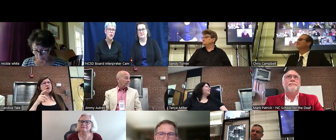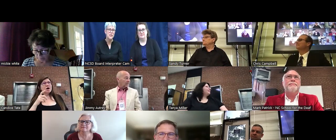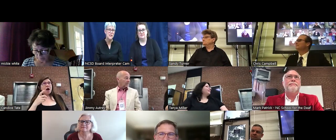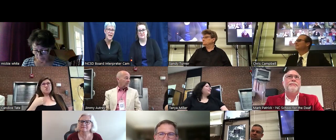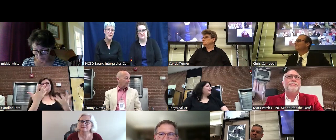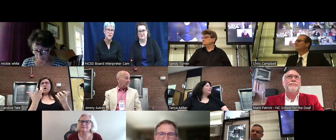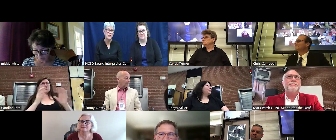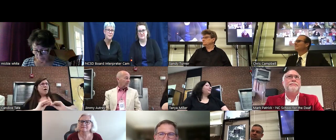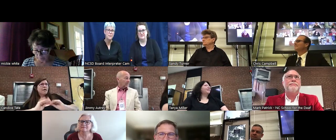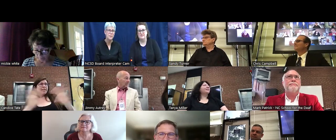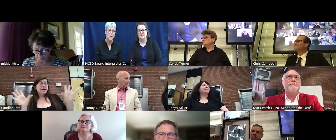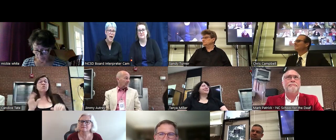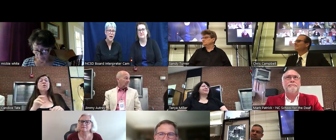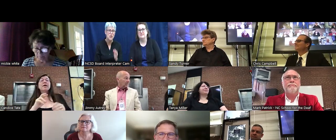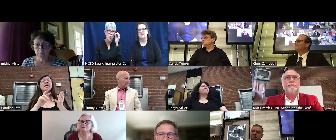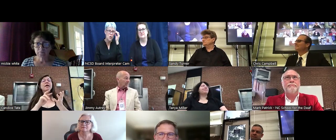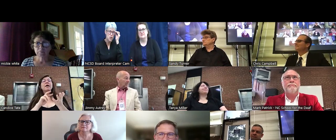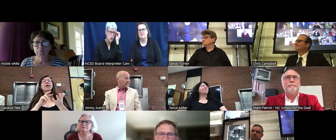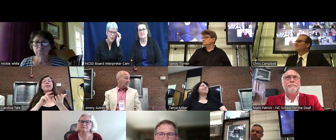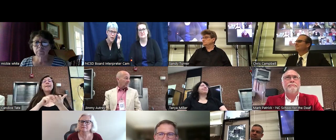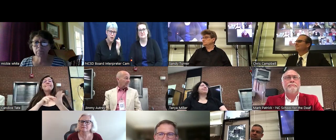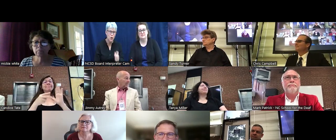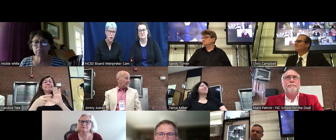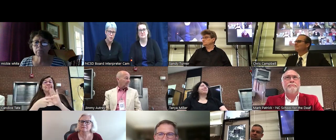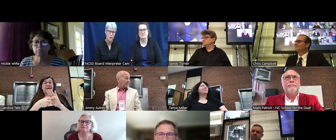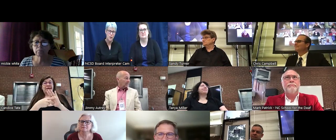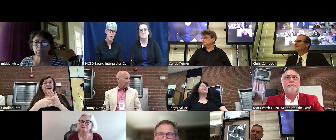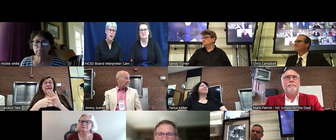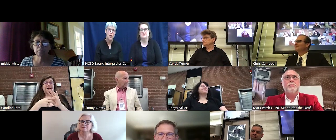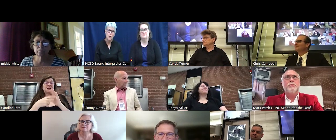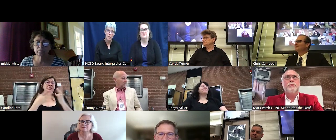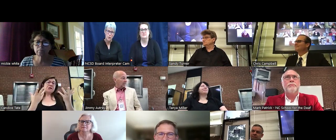So this is Candace. I just want to be clear.